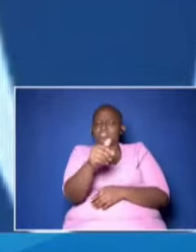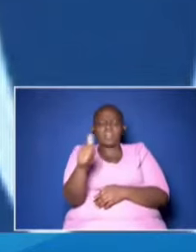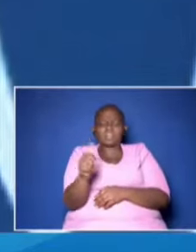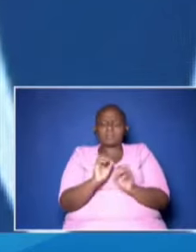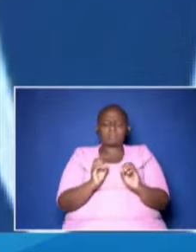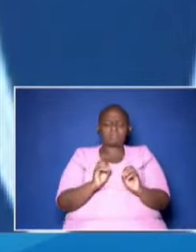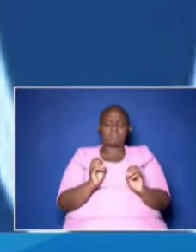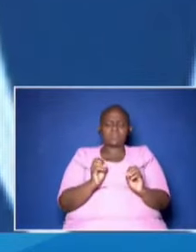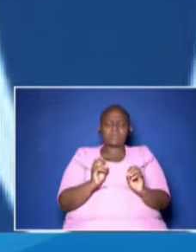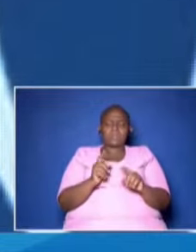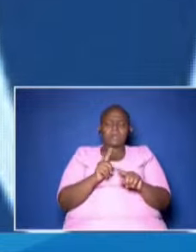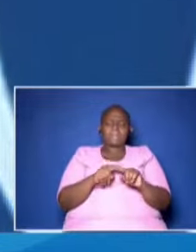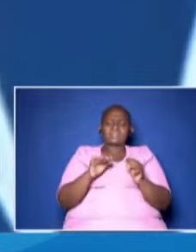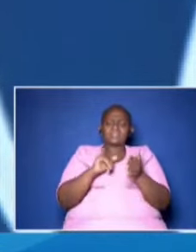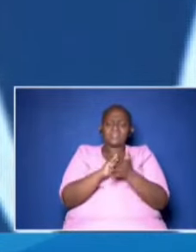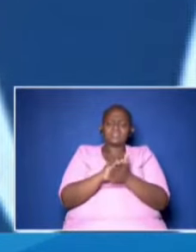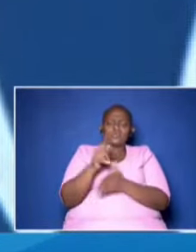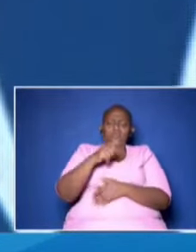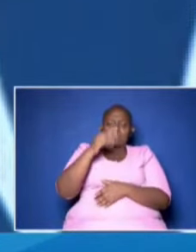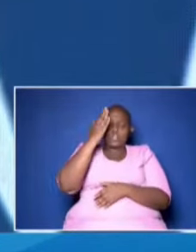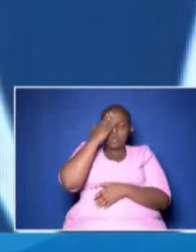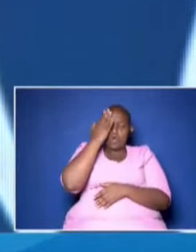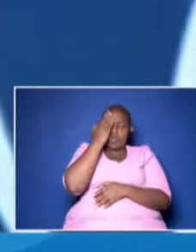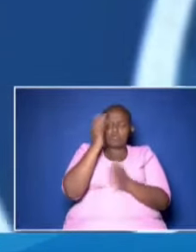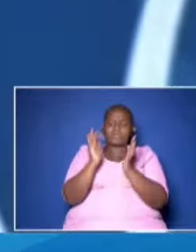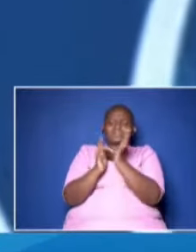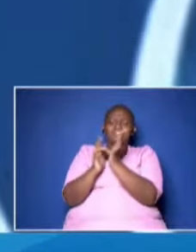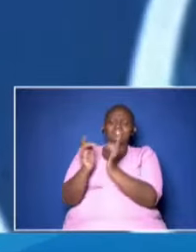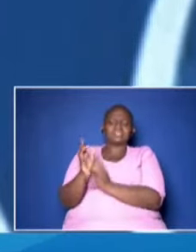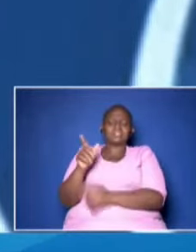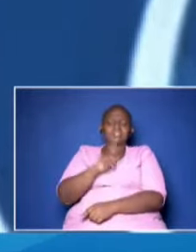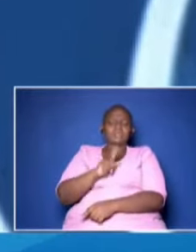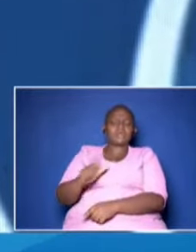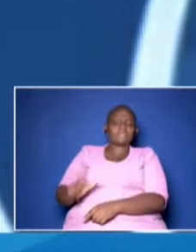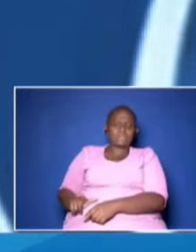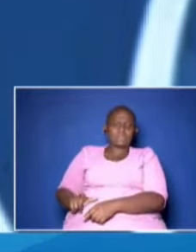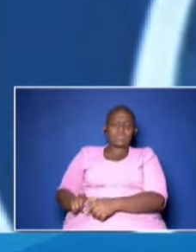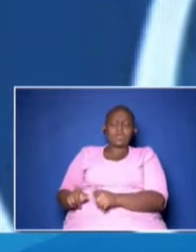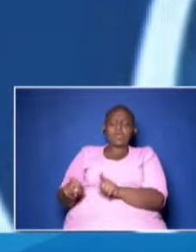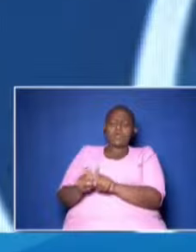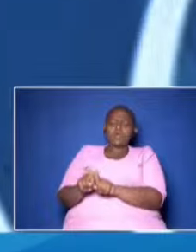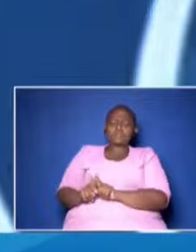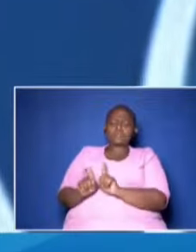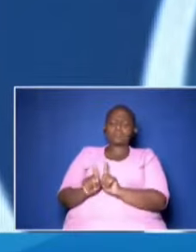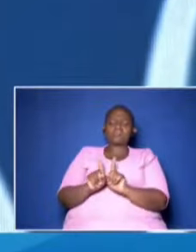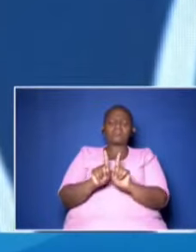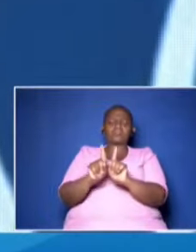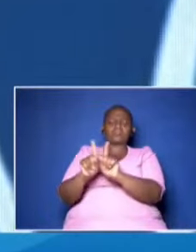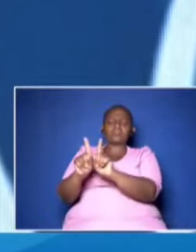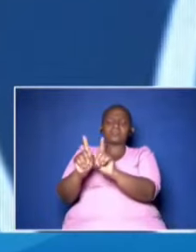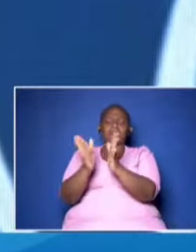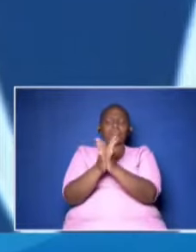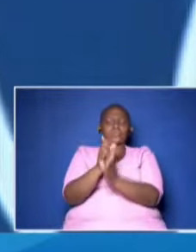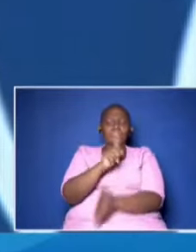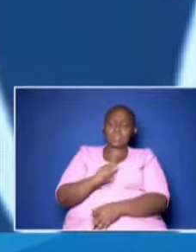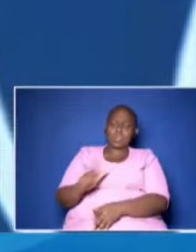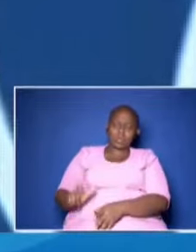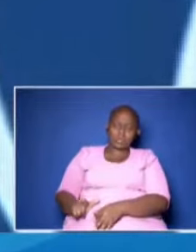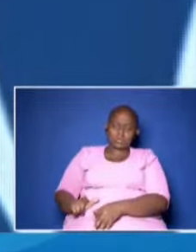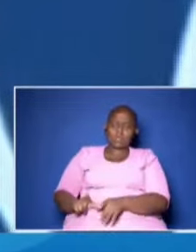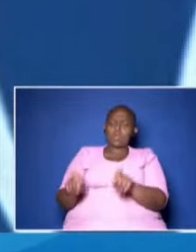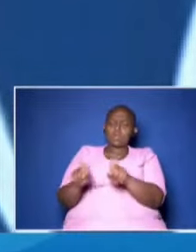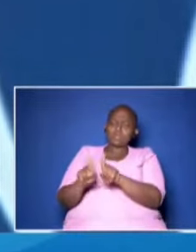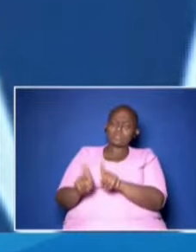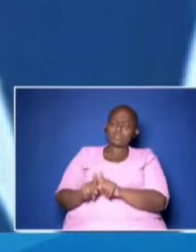other that we might know the Lord and walk with him and talk